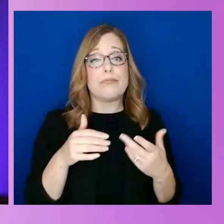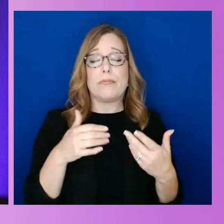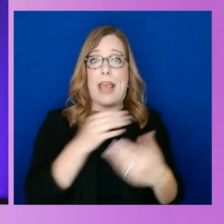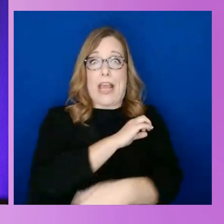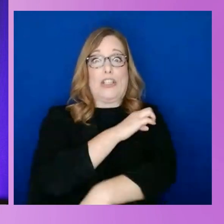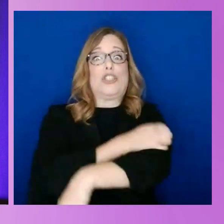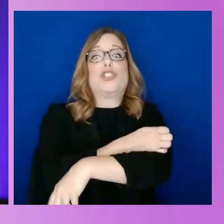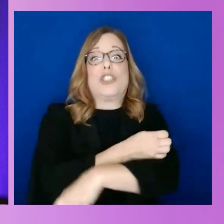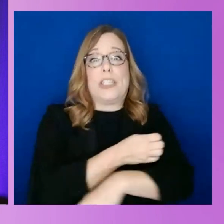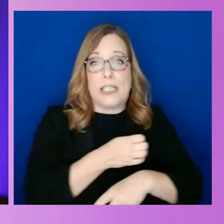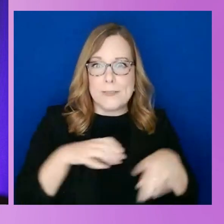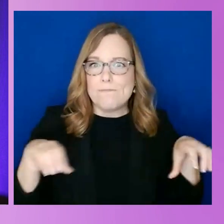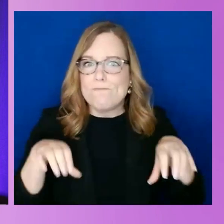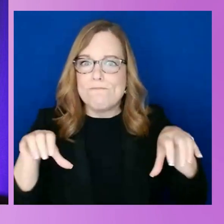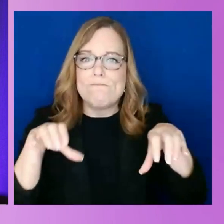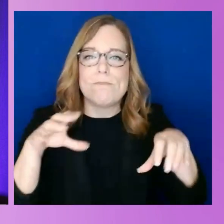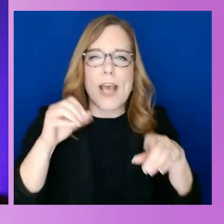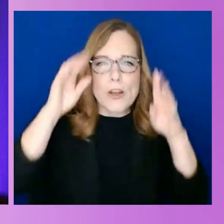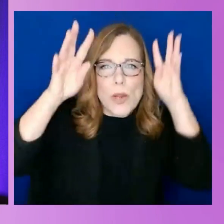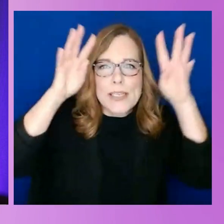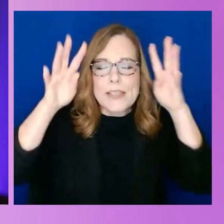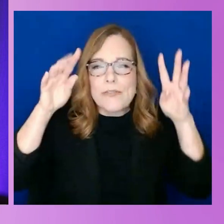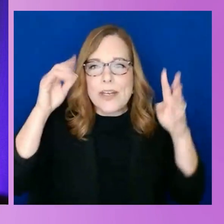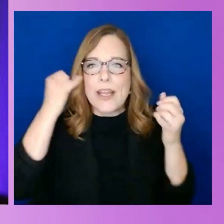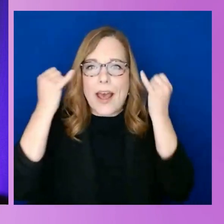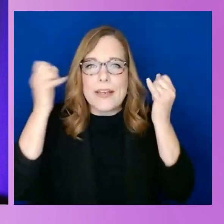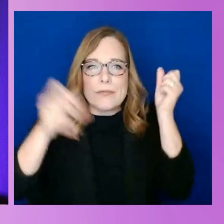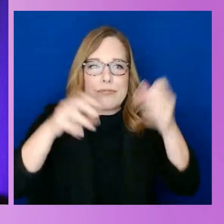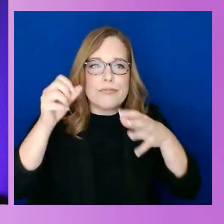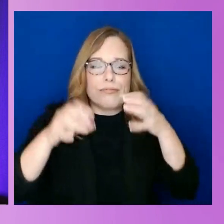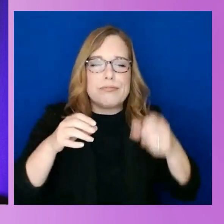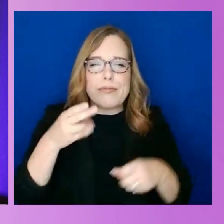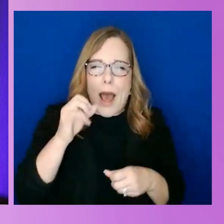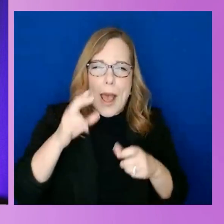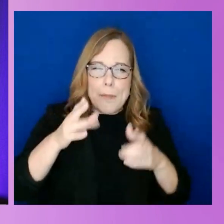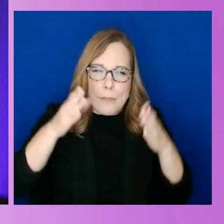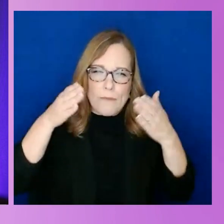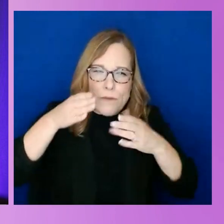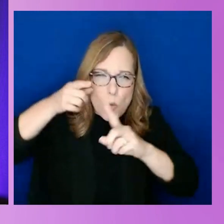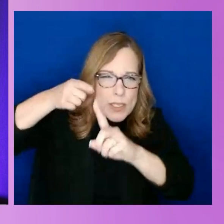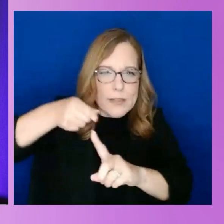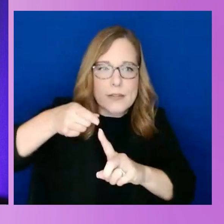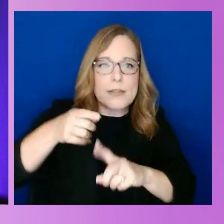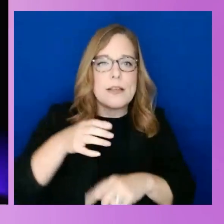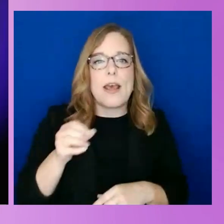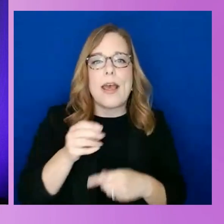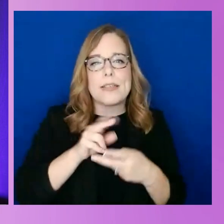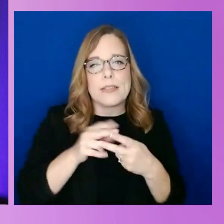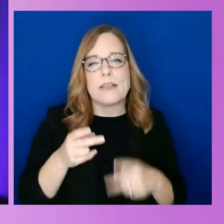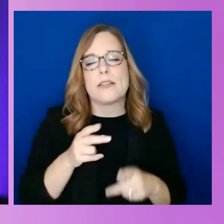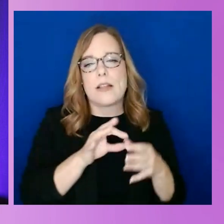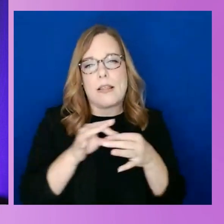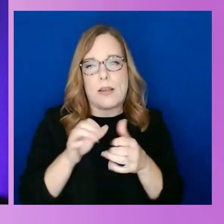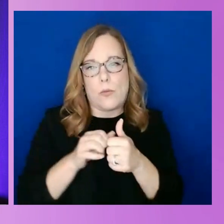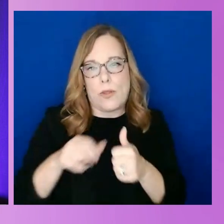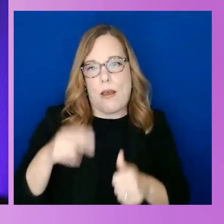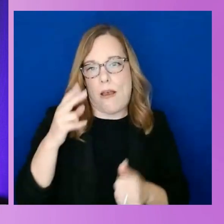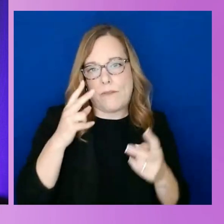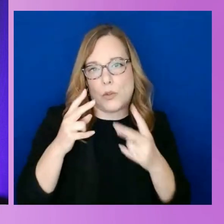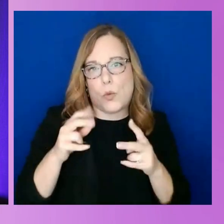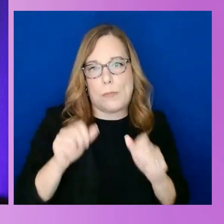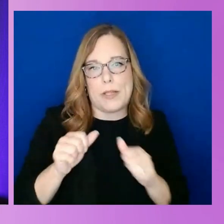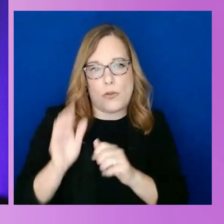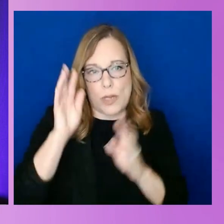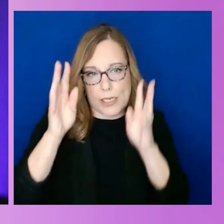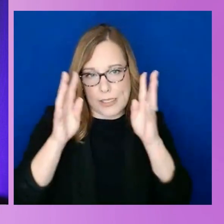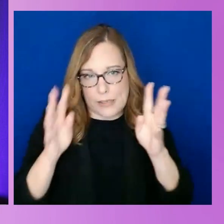from neurotypical employees, they bring different perspectives to the table to help us see value in a new way and to even create